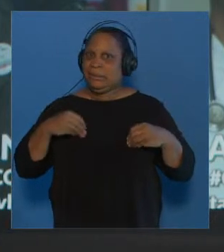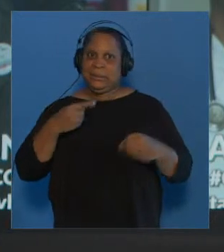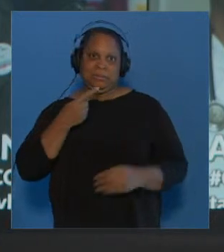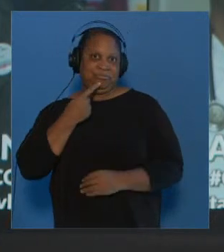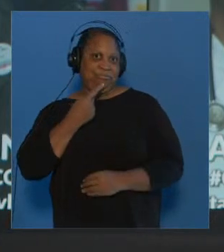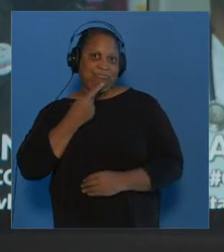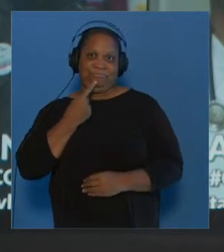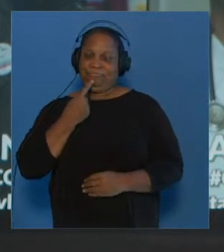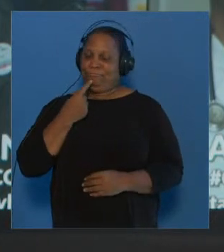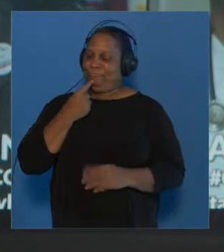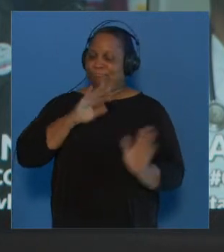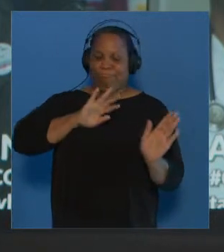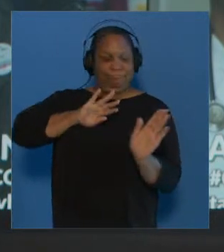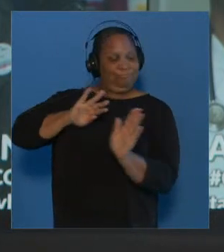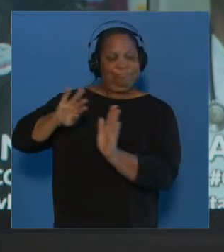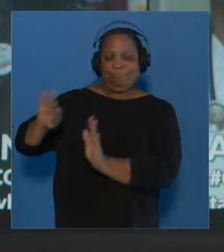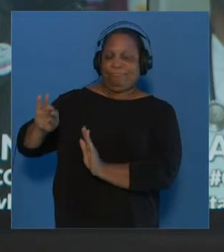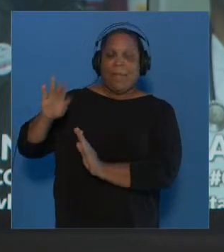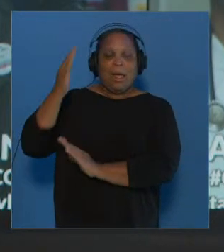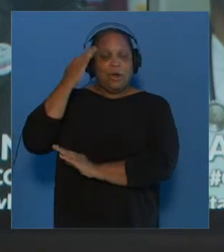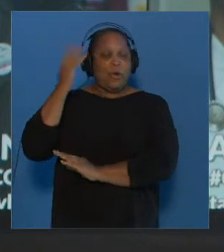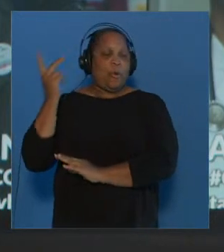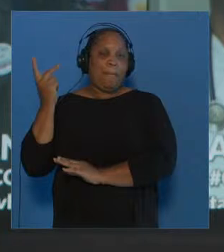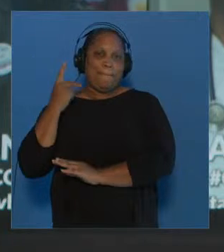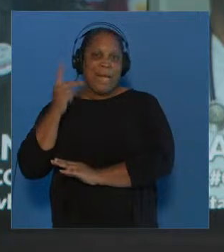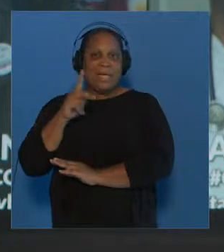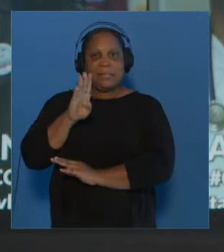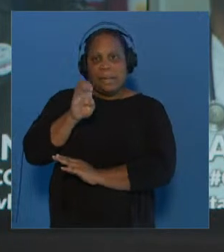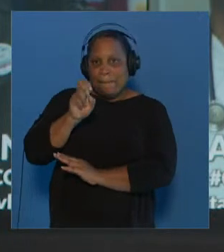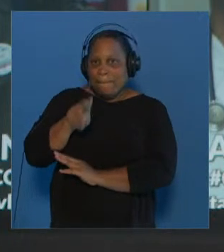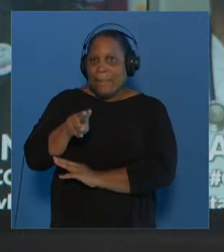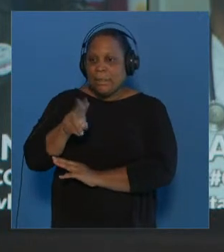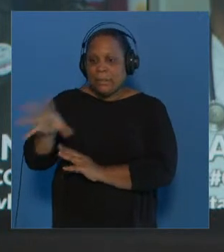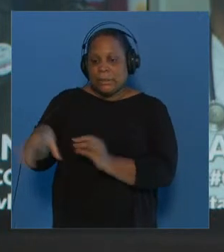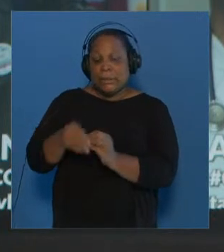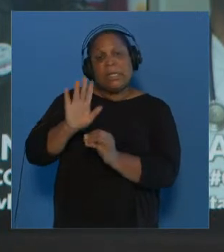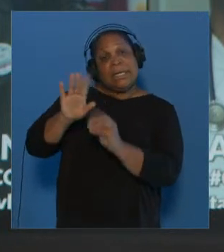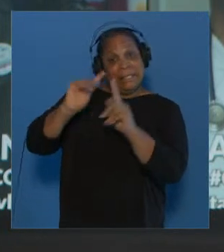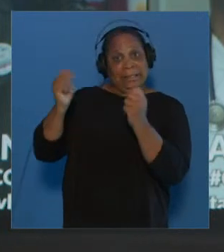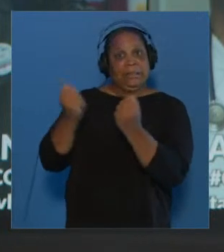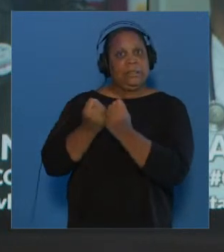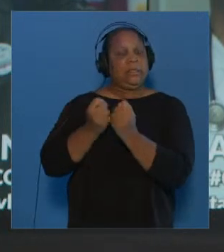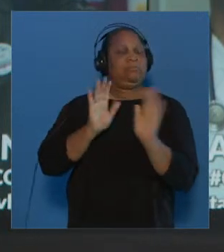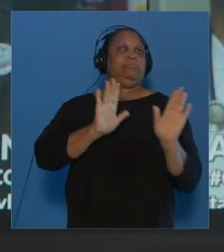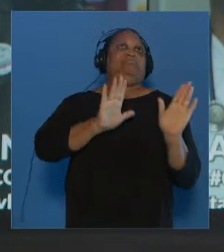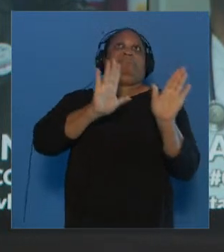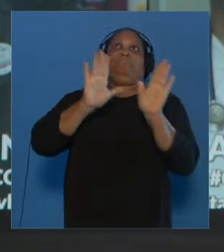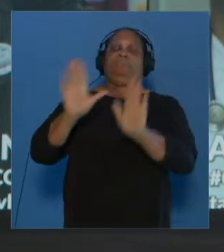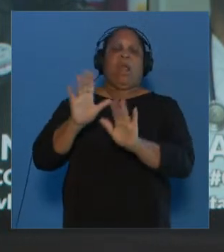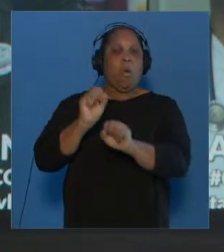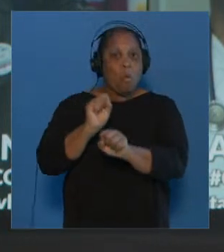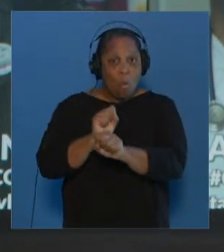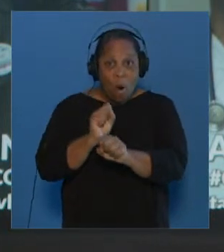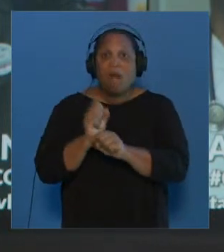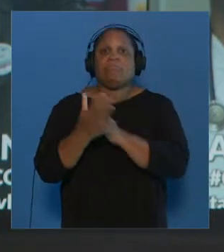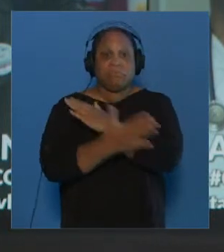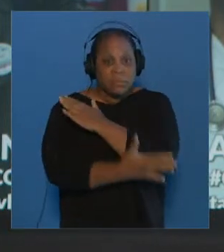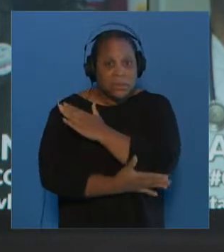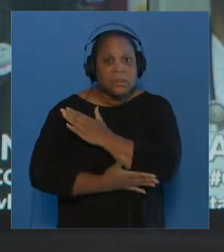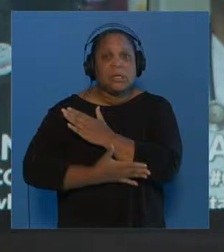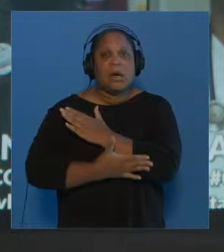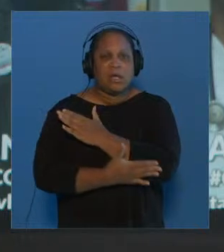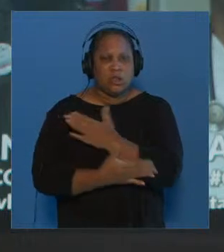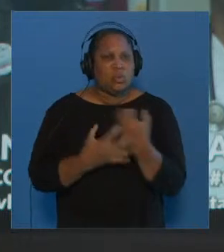way whatsoever, and I know that Pastor Leroy Bean, in addition to his team, does exemplary work for this country, and